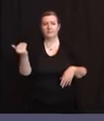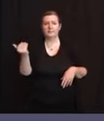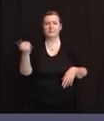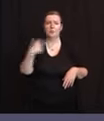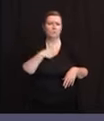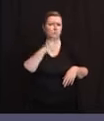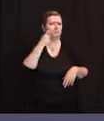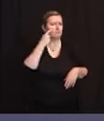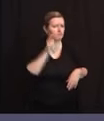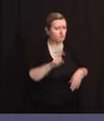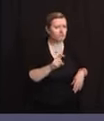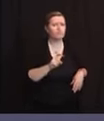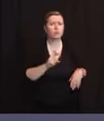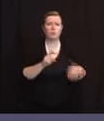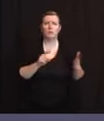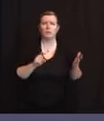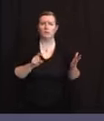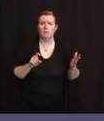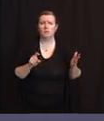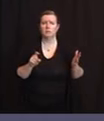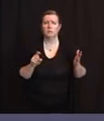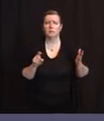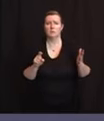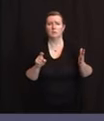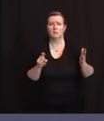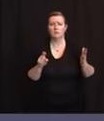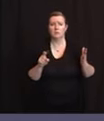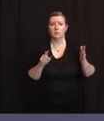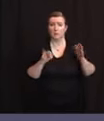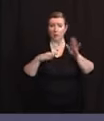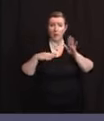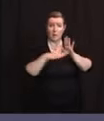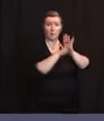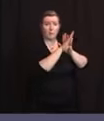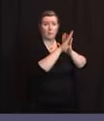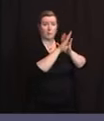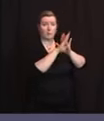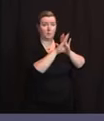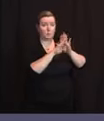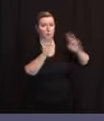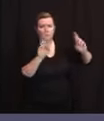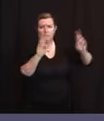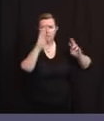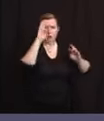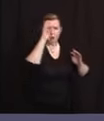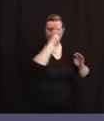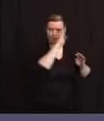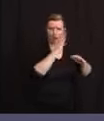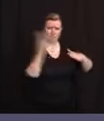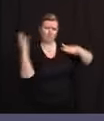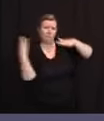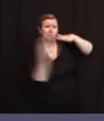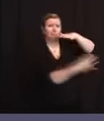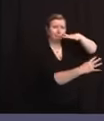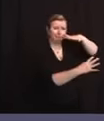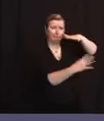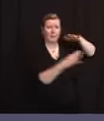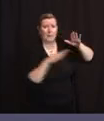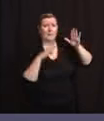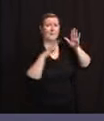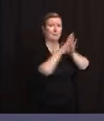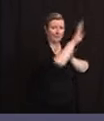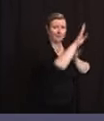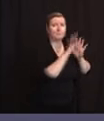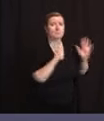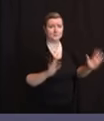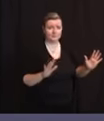predicted surge in our hospitals. As demonstrated by the actions taken, the department